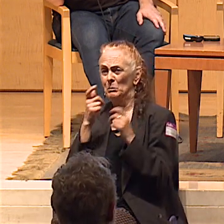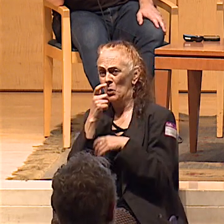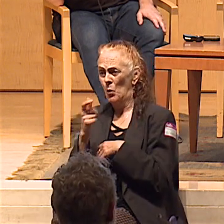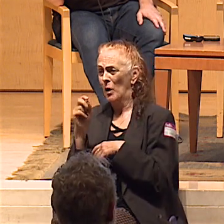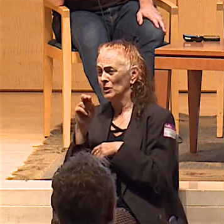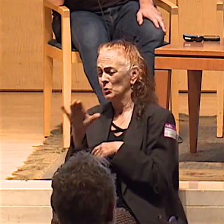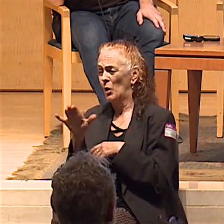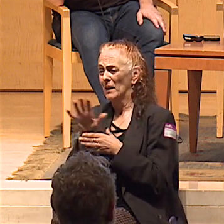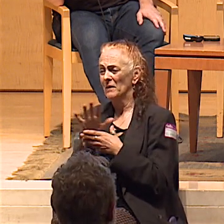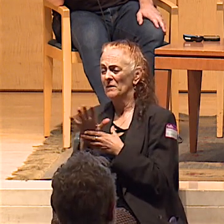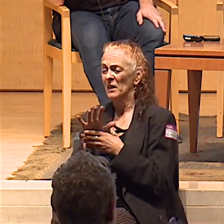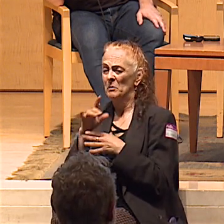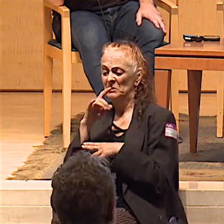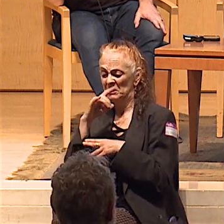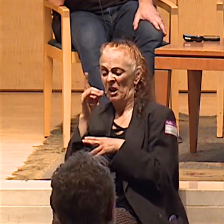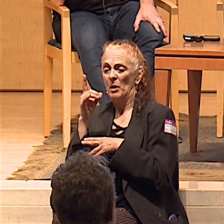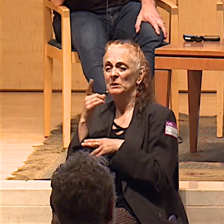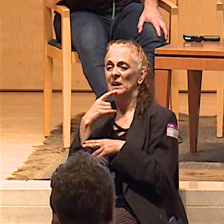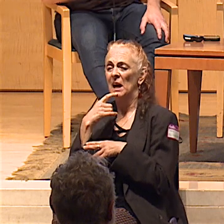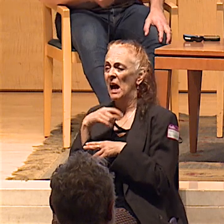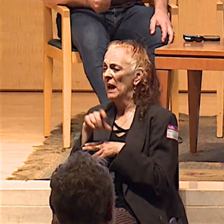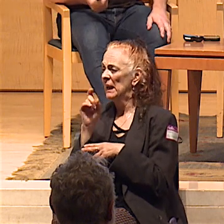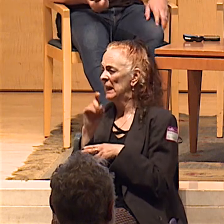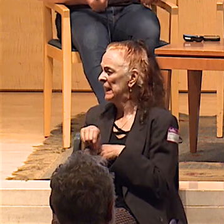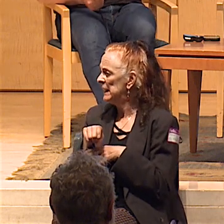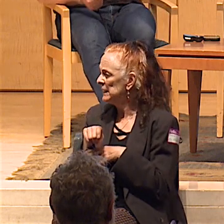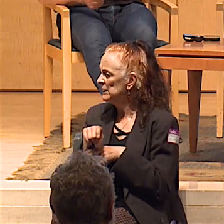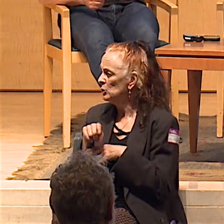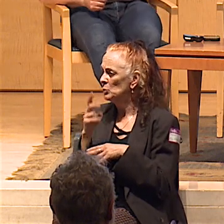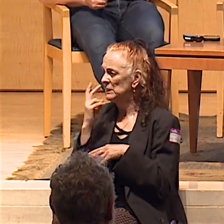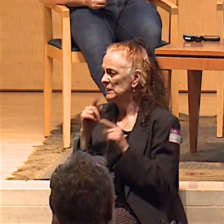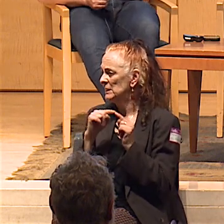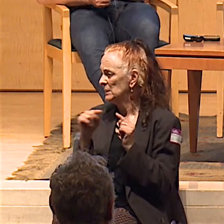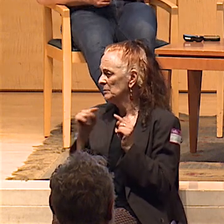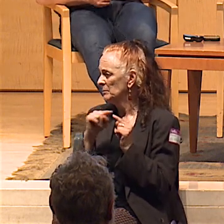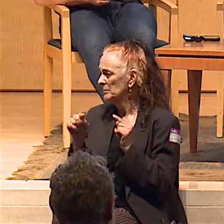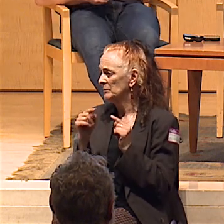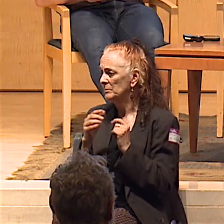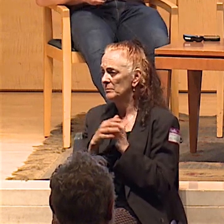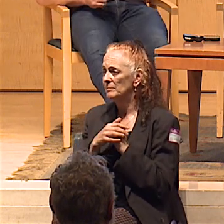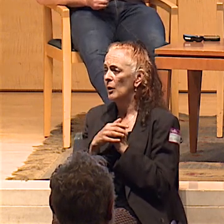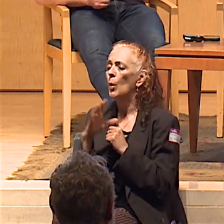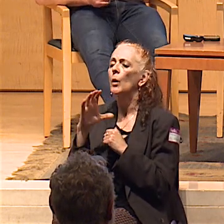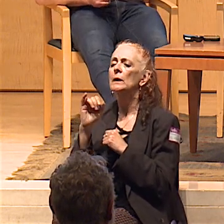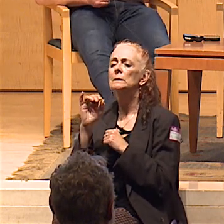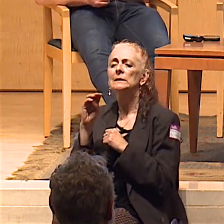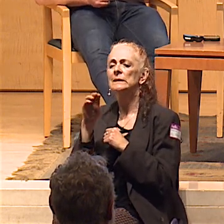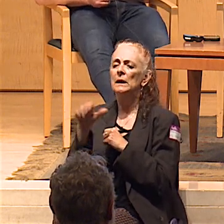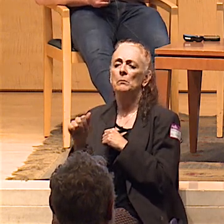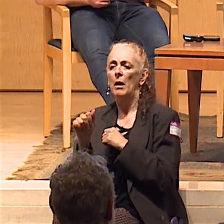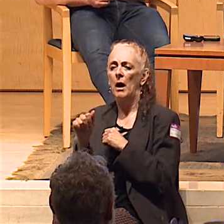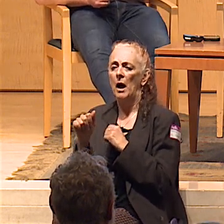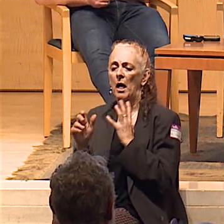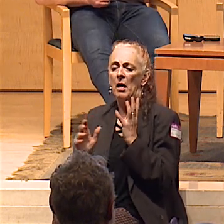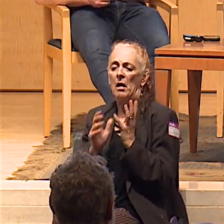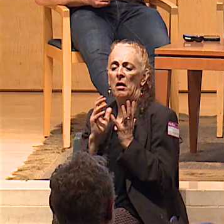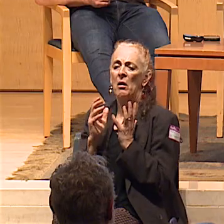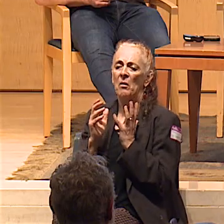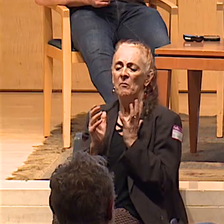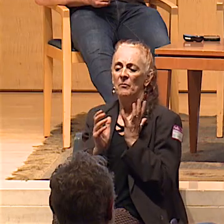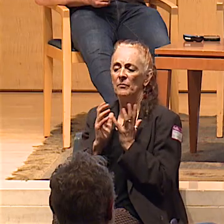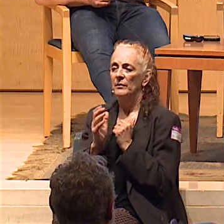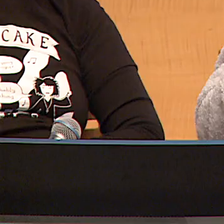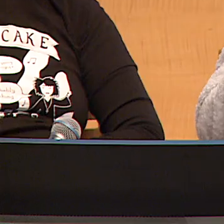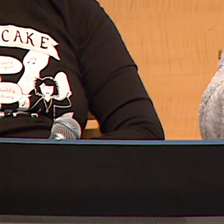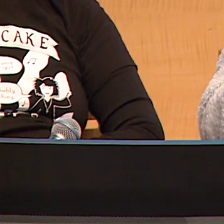erotic film, they're like, I need to see cinema. You know, like, they're like, cinema. But really, you don't really want that when you want to read